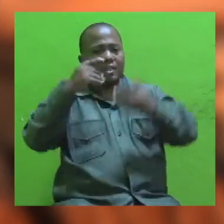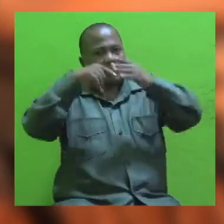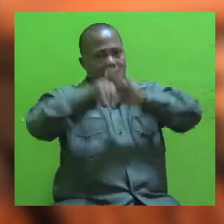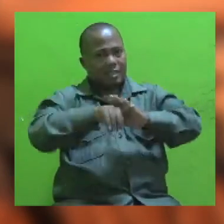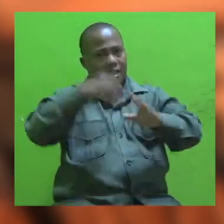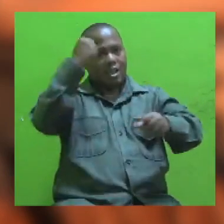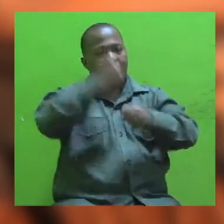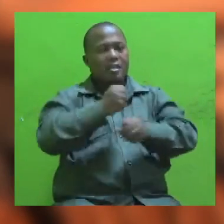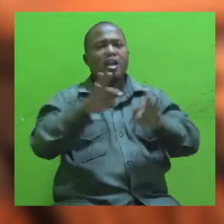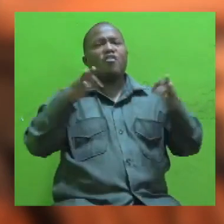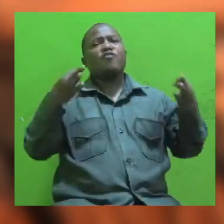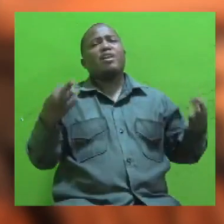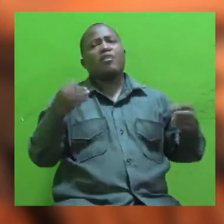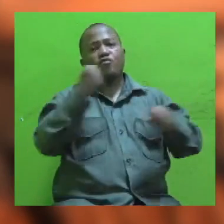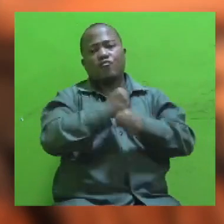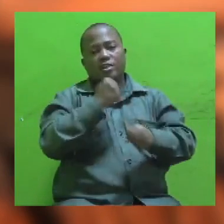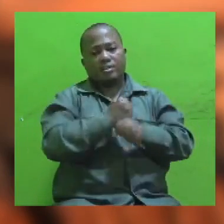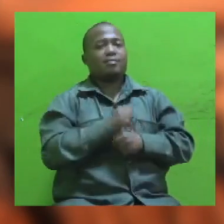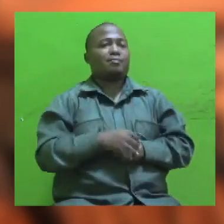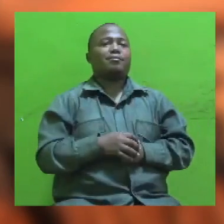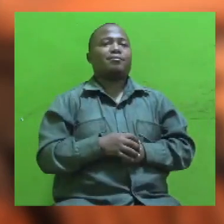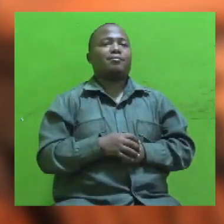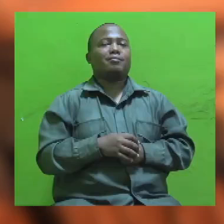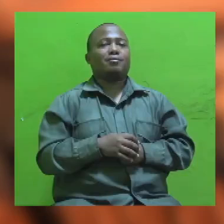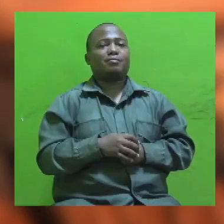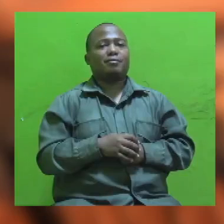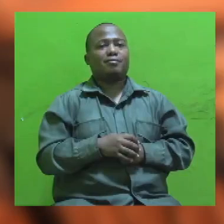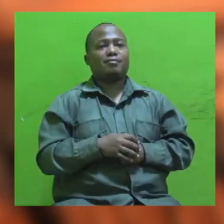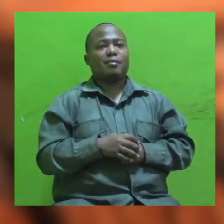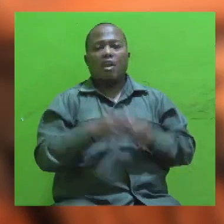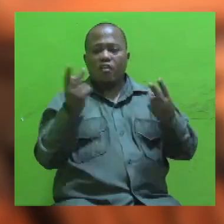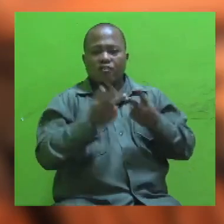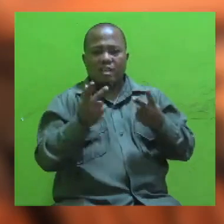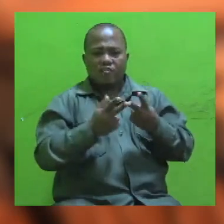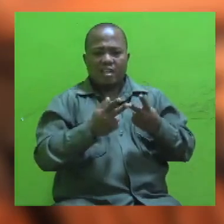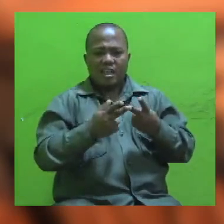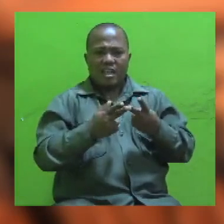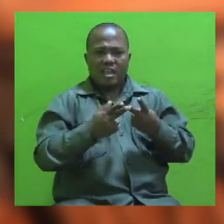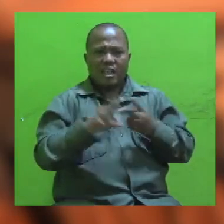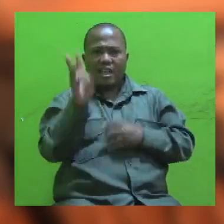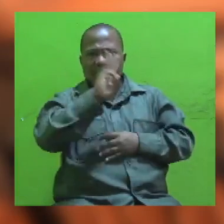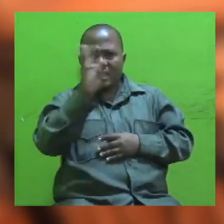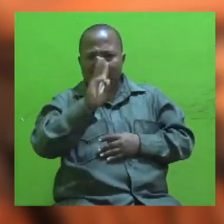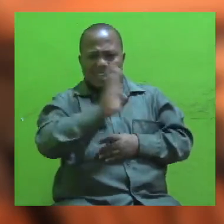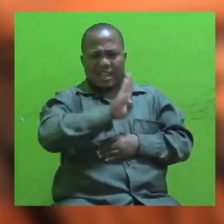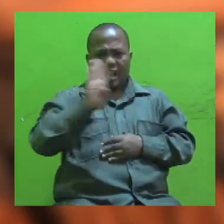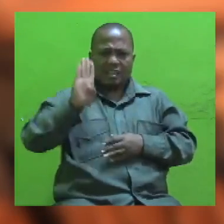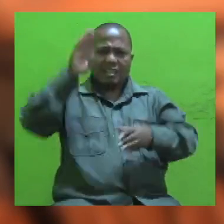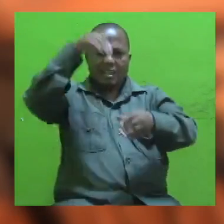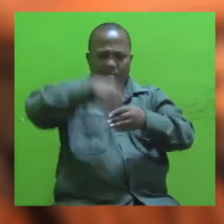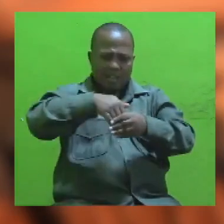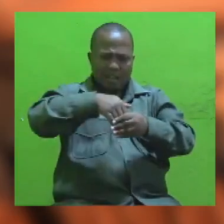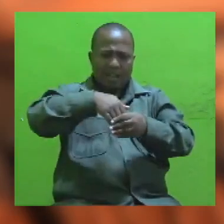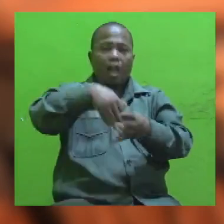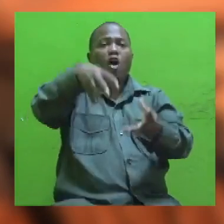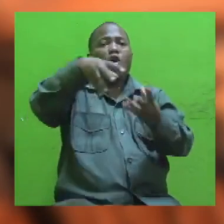organized, how the ward is functioned within those areas. We have seen also the district council members and its committee. We